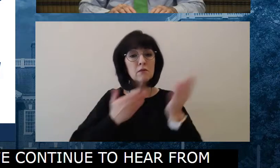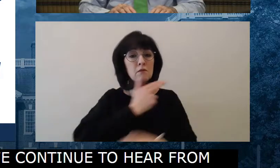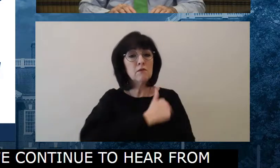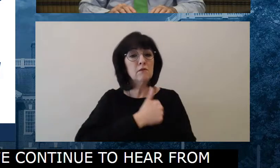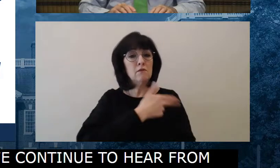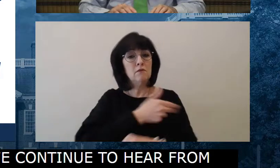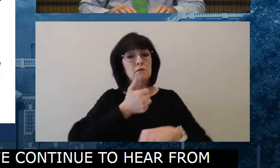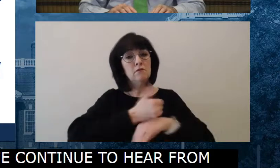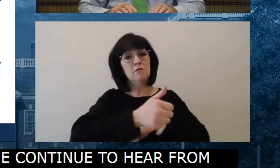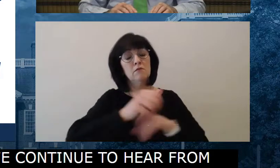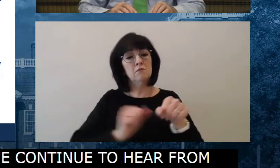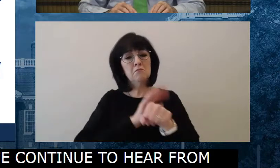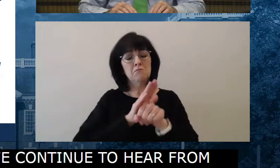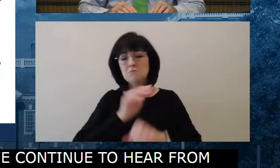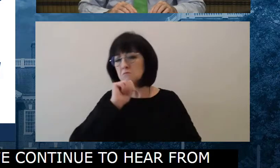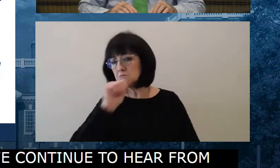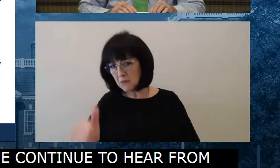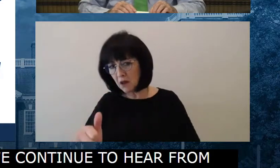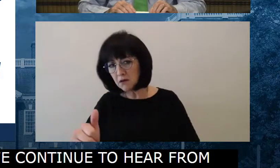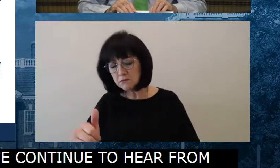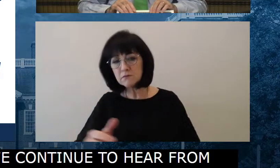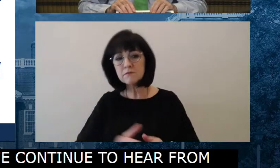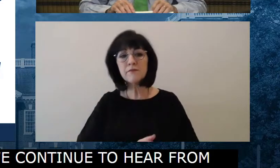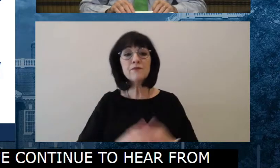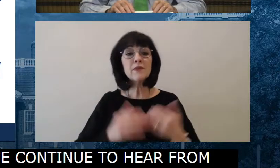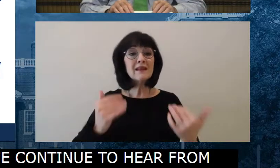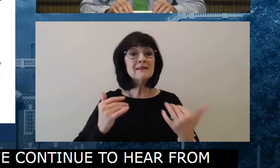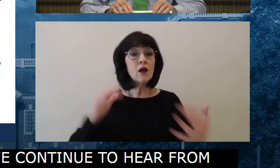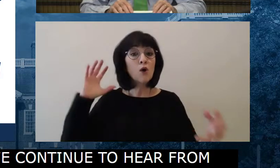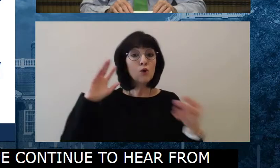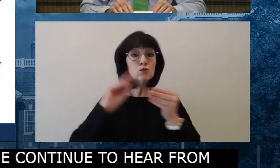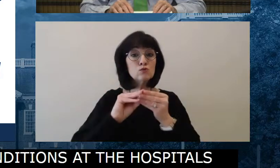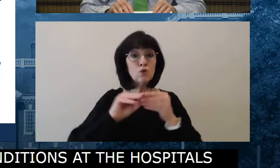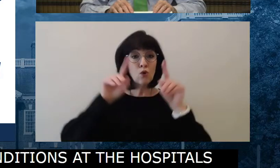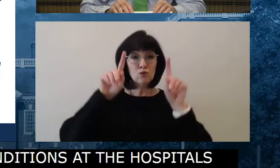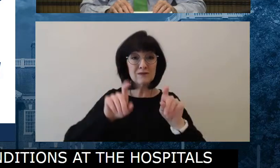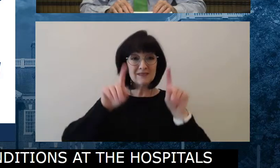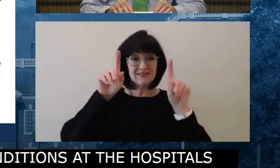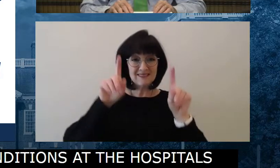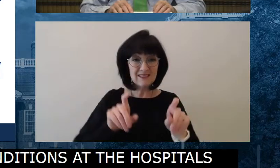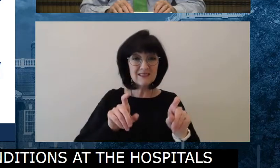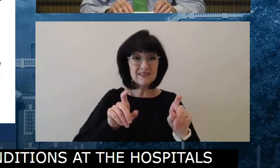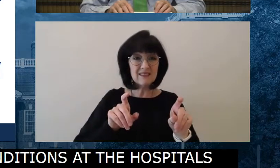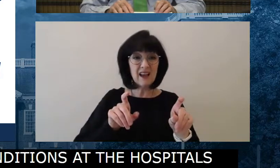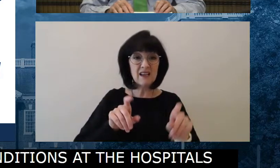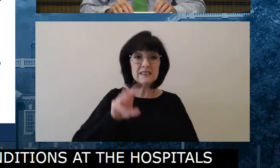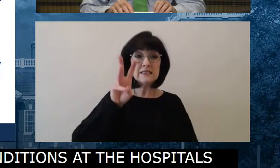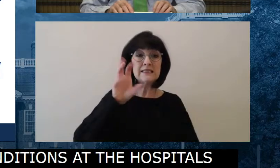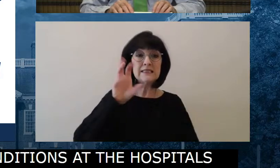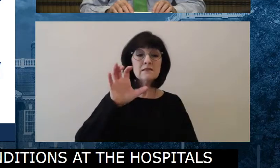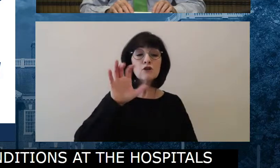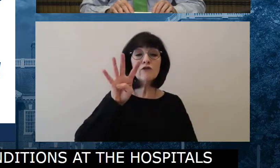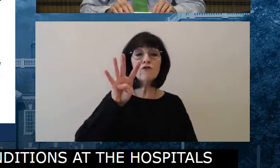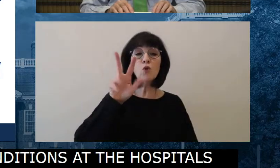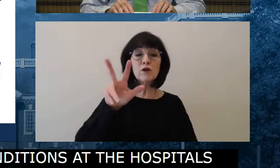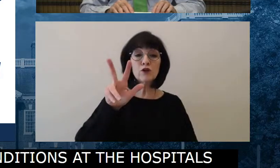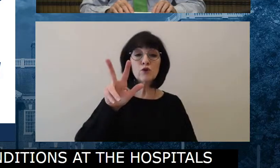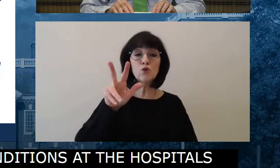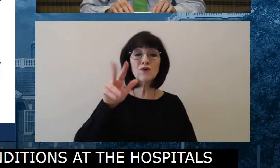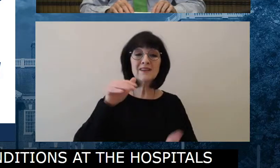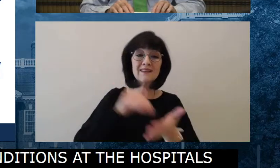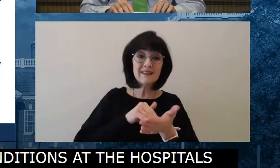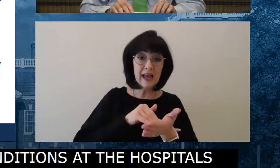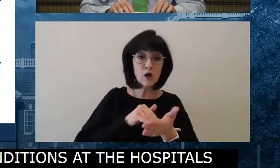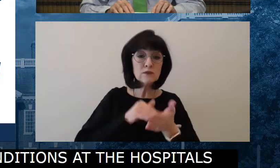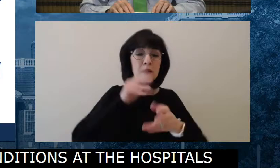million total tests, obviously representing 643, almost 644,000 individual Delawareans